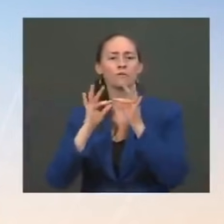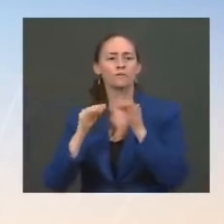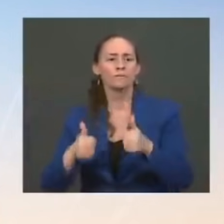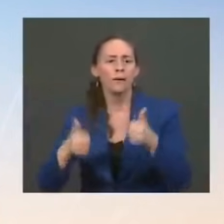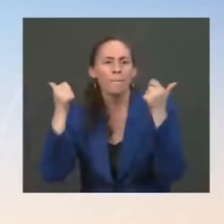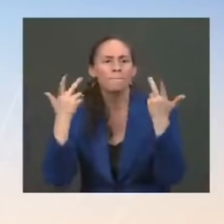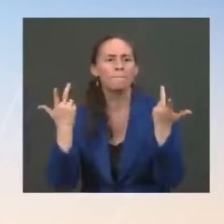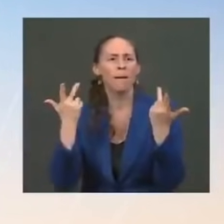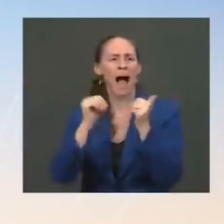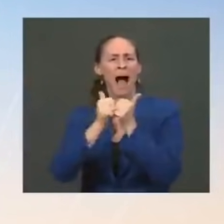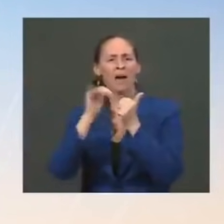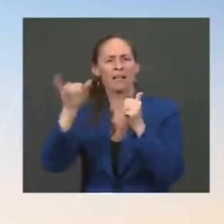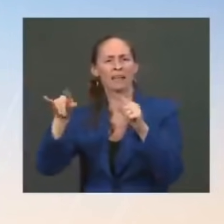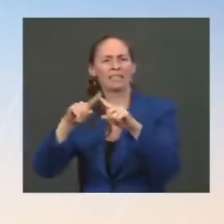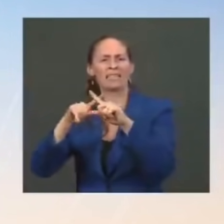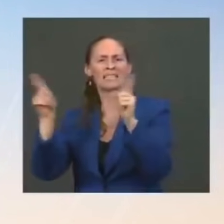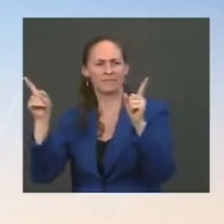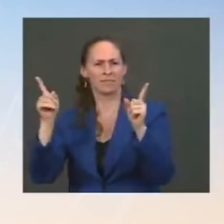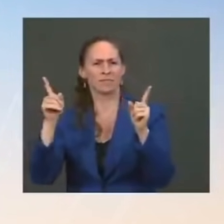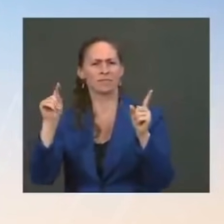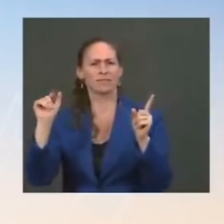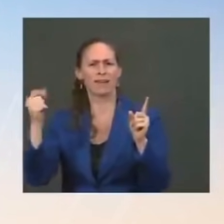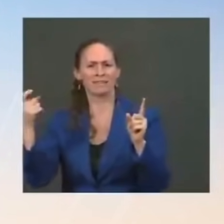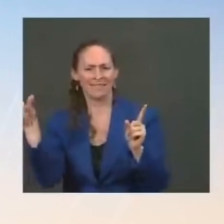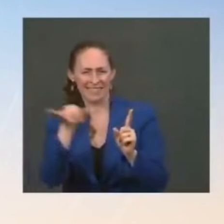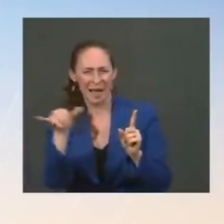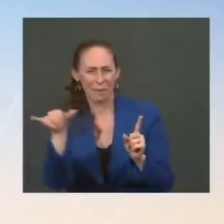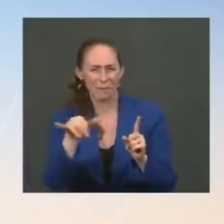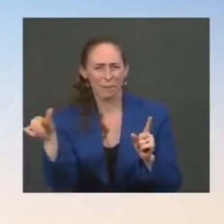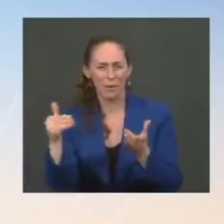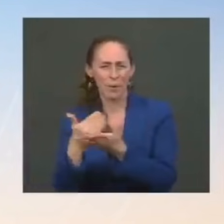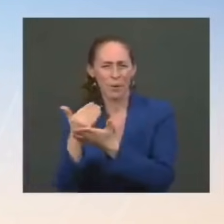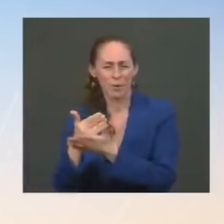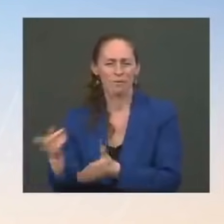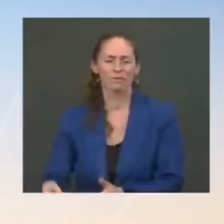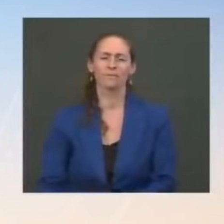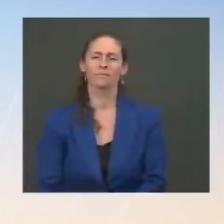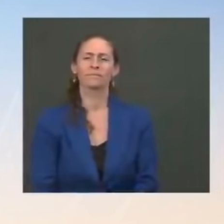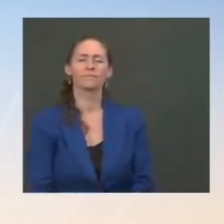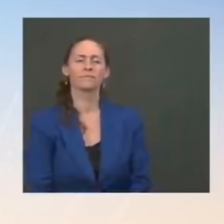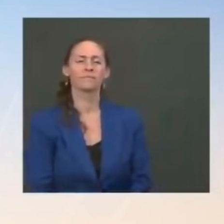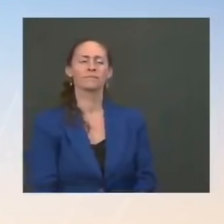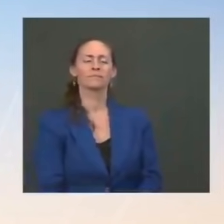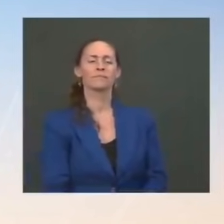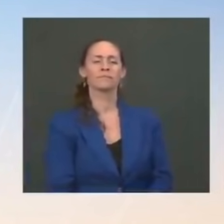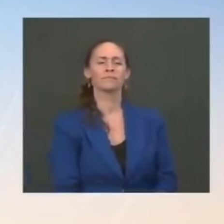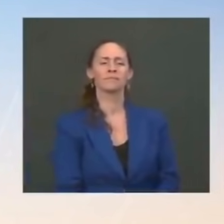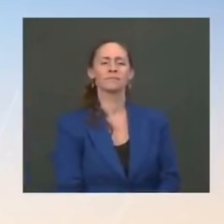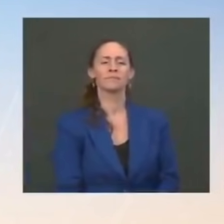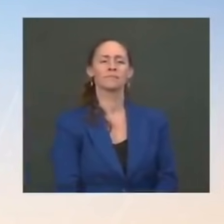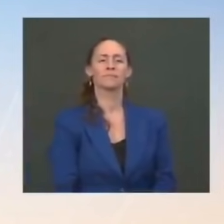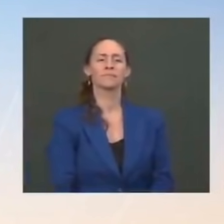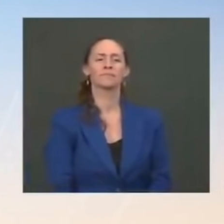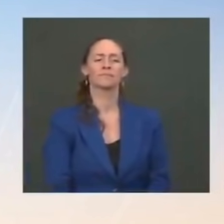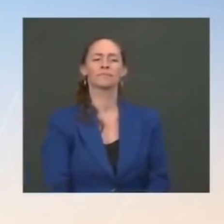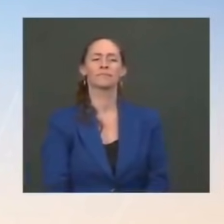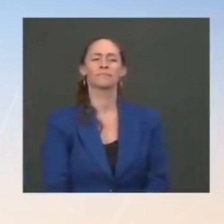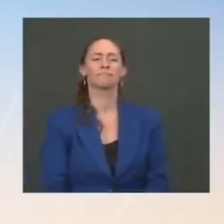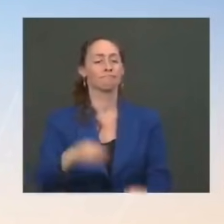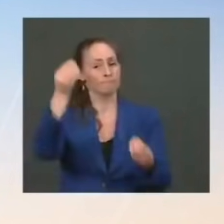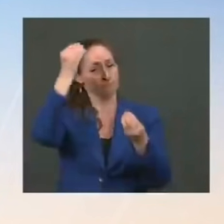different than a new tax? So I would say this, you know, we're dealing with a historic and